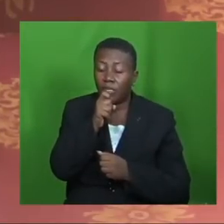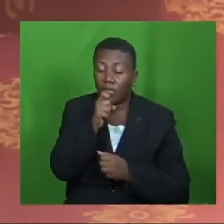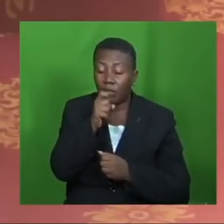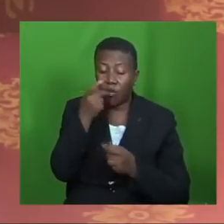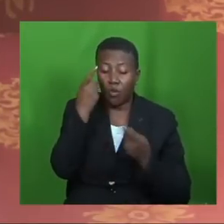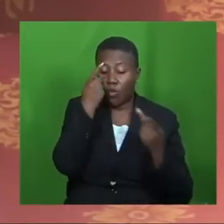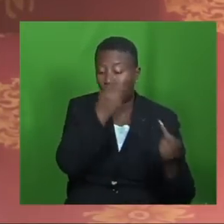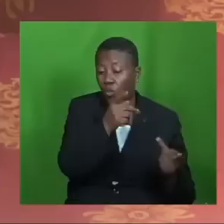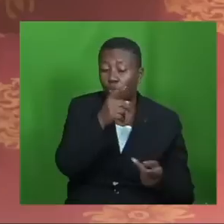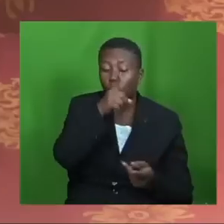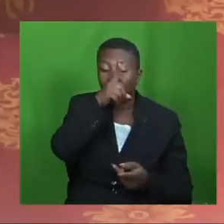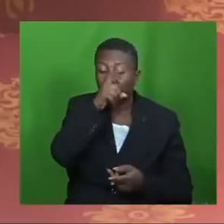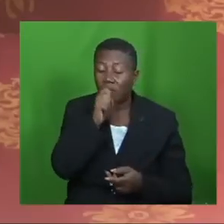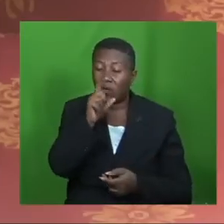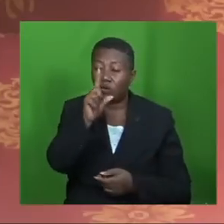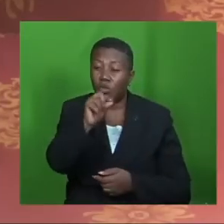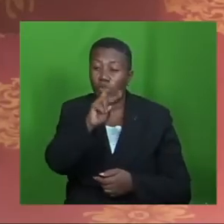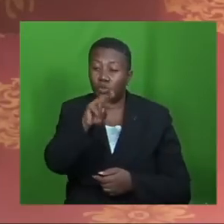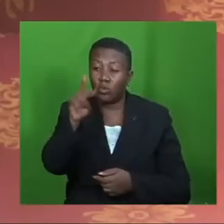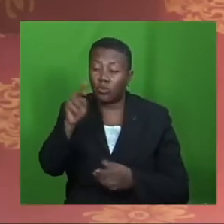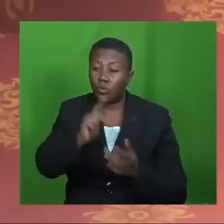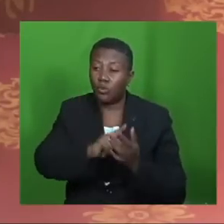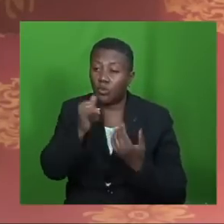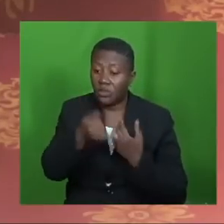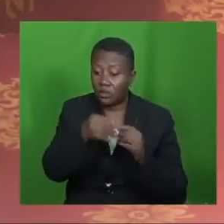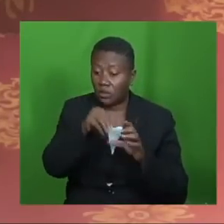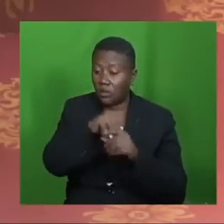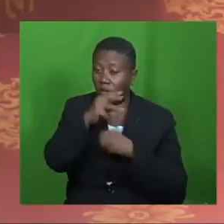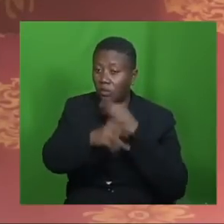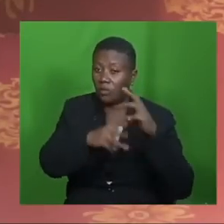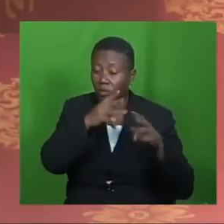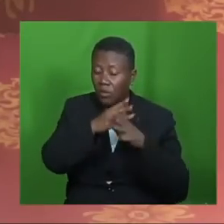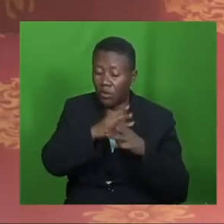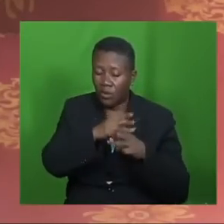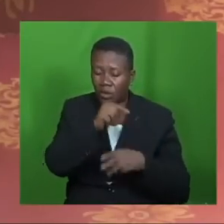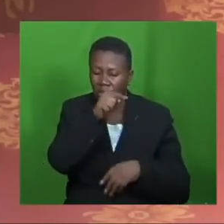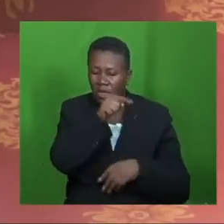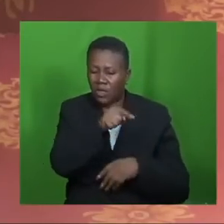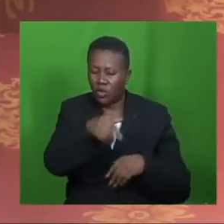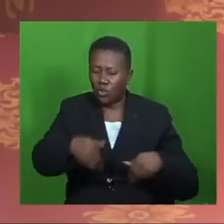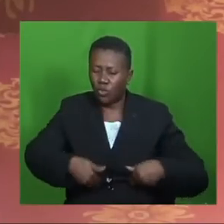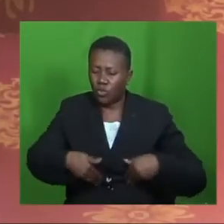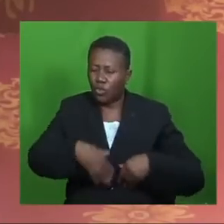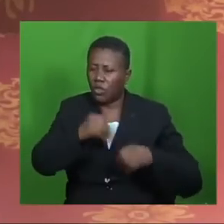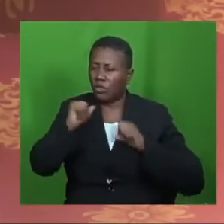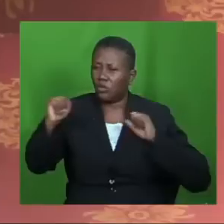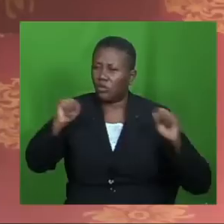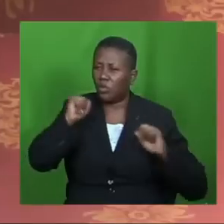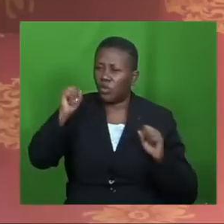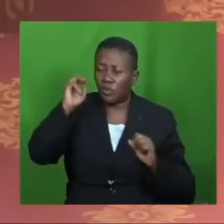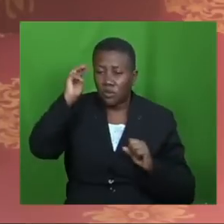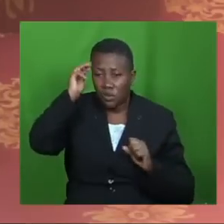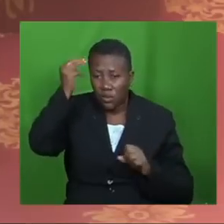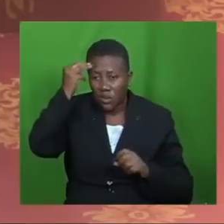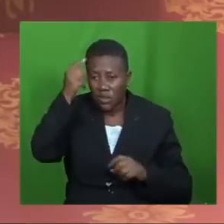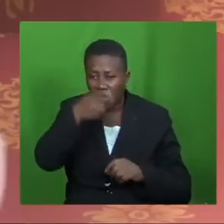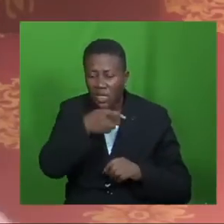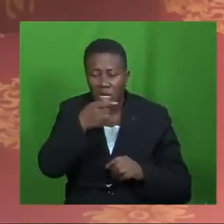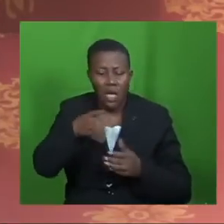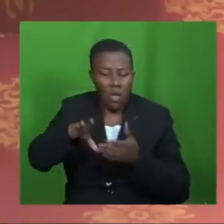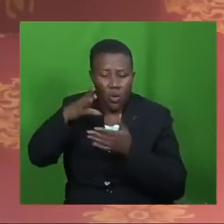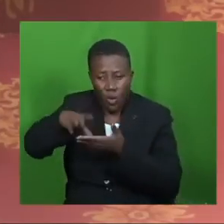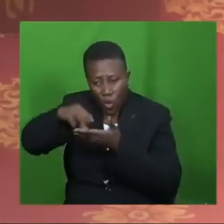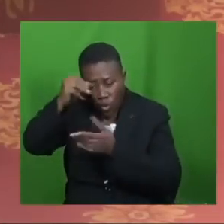2022 Legacy Project across the world, the Ministry of Youth and Sports is committed to the Qatar 2022 Legacy Project.